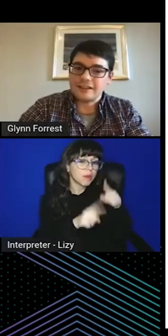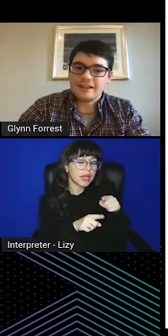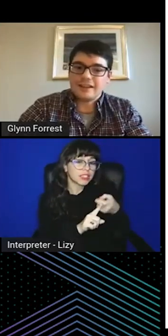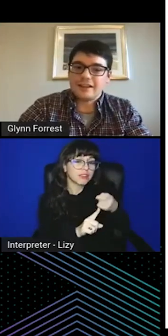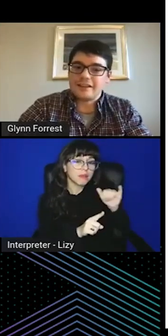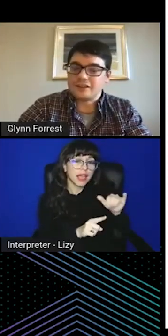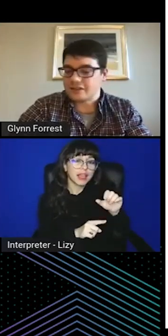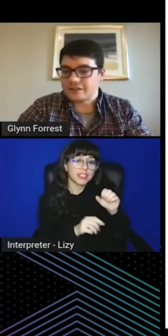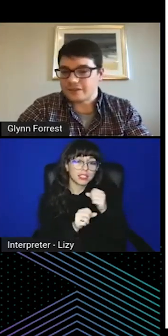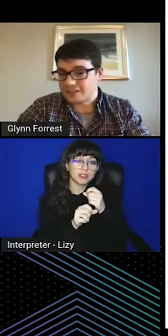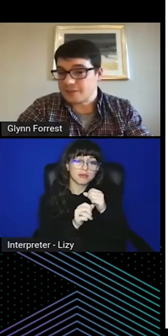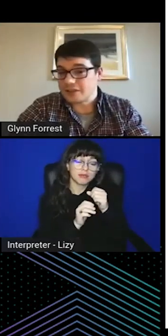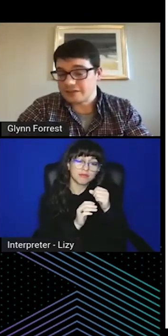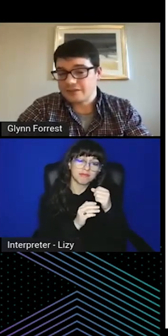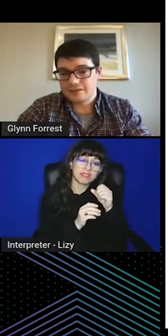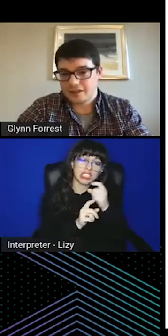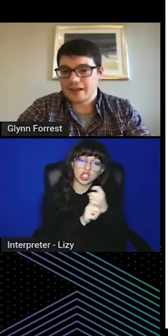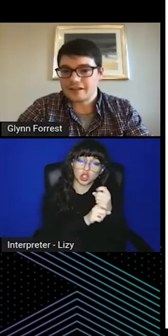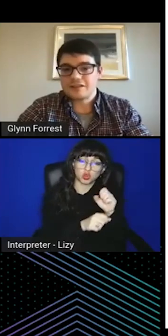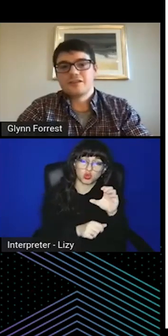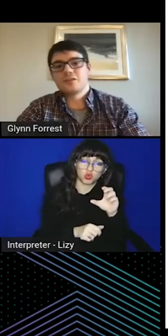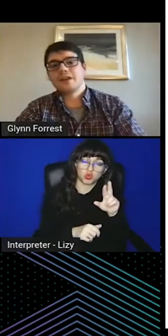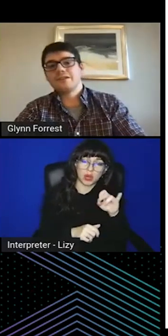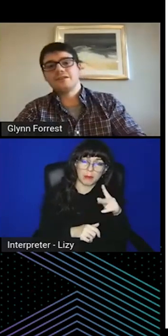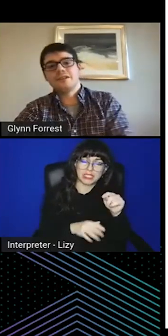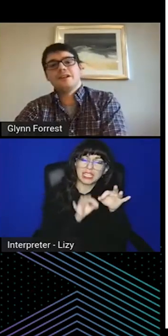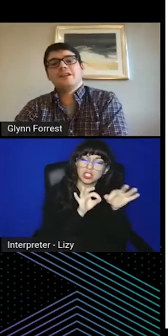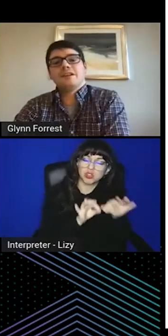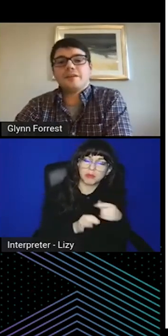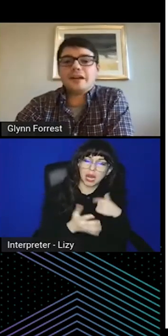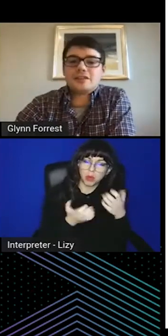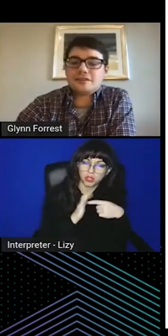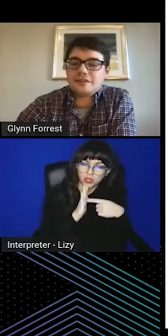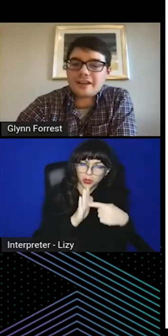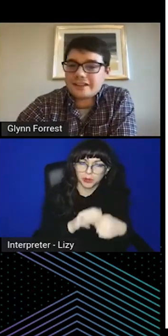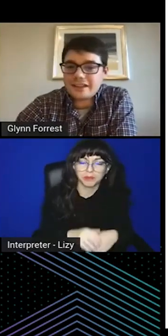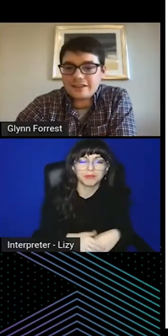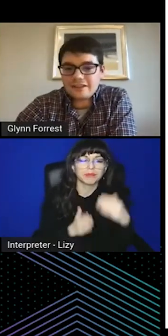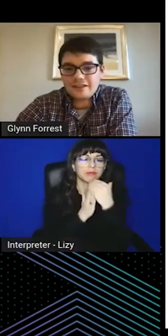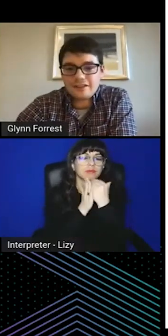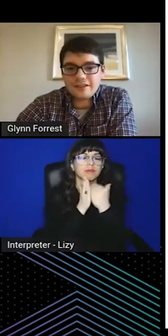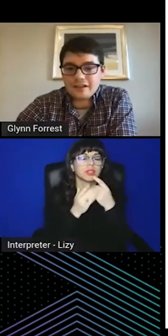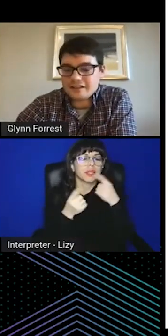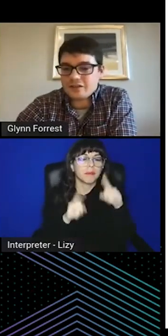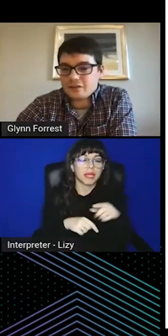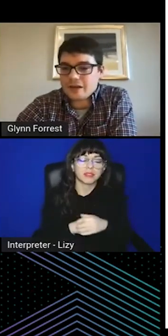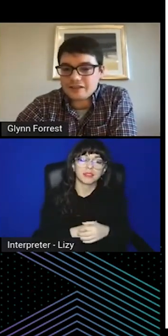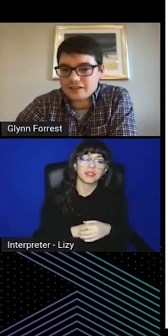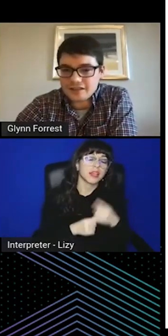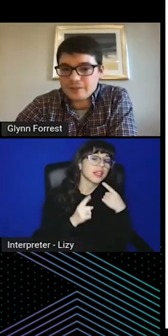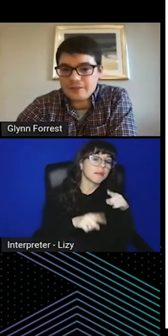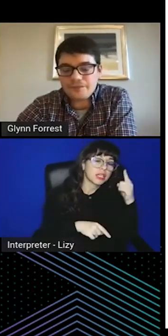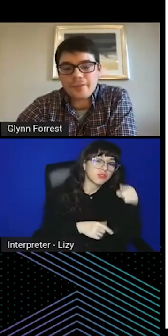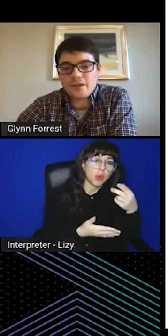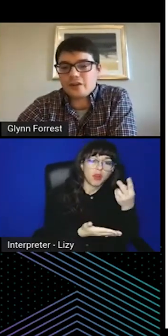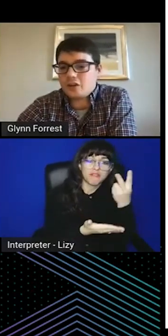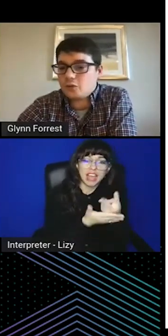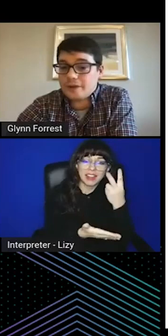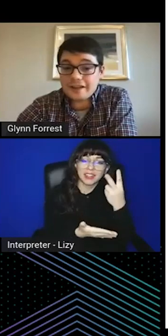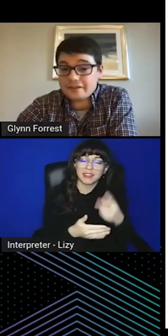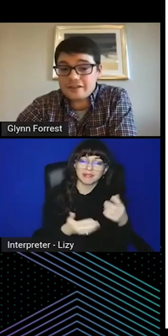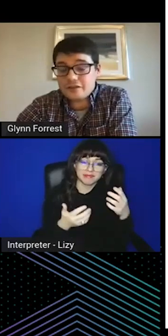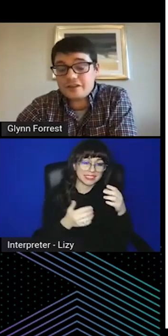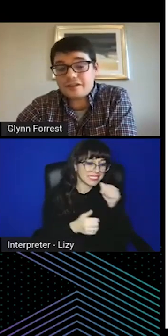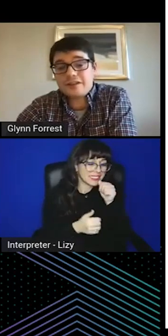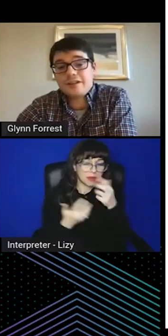today, and these are the schema commands. So we have commands to validate that a secret matches a schema or a whole